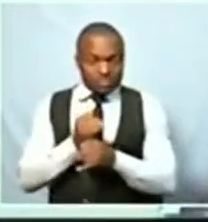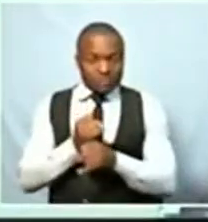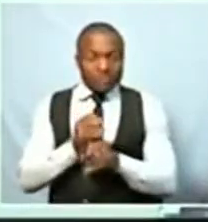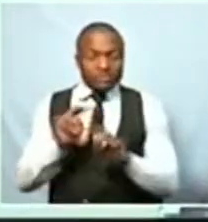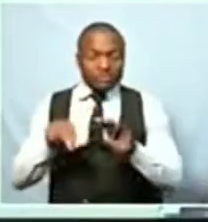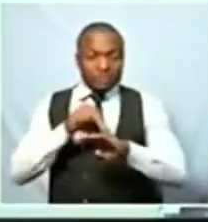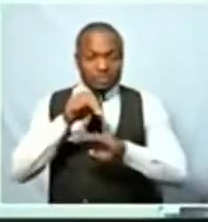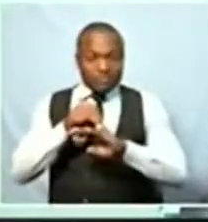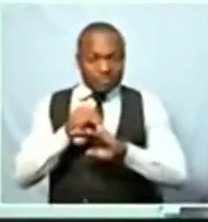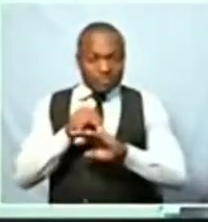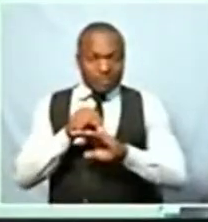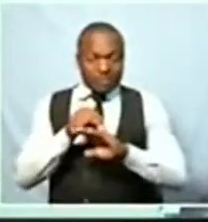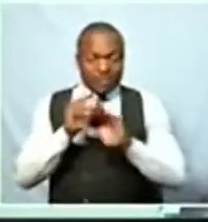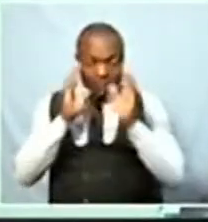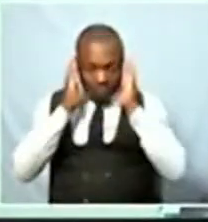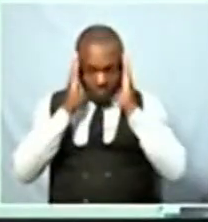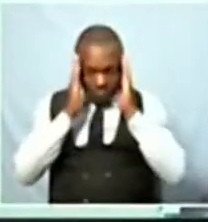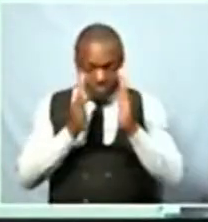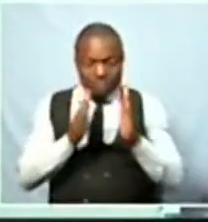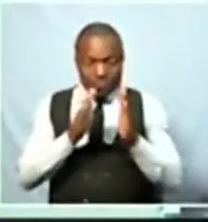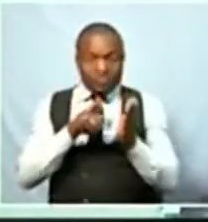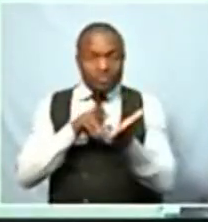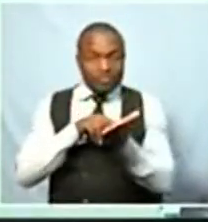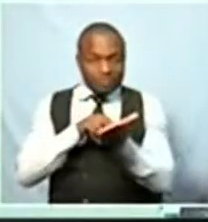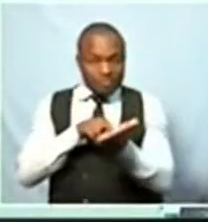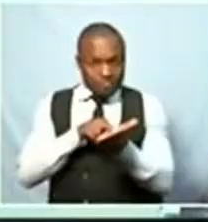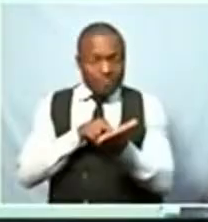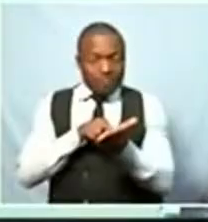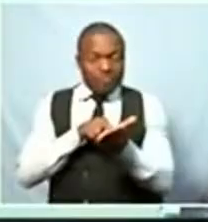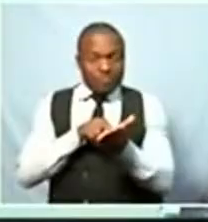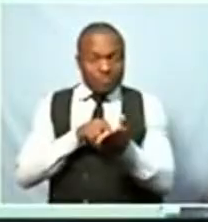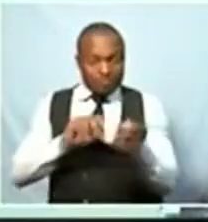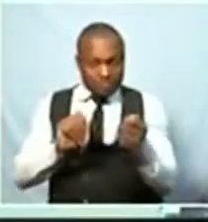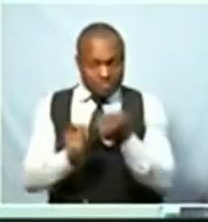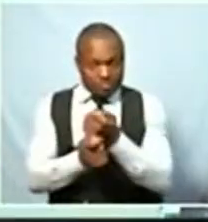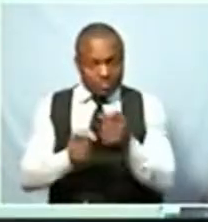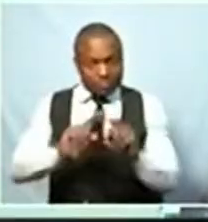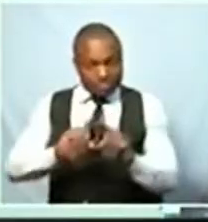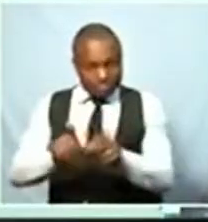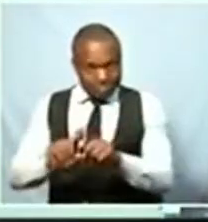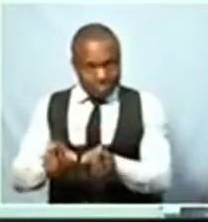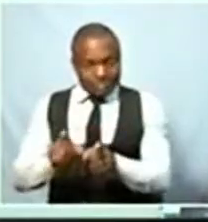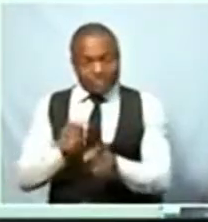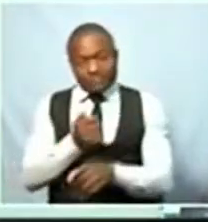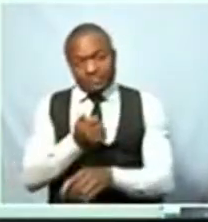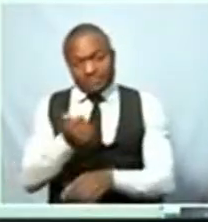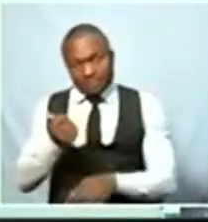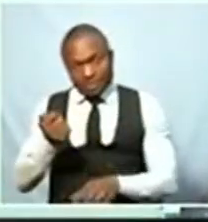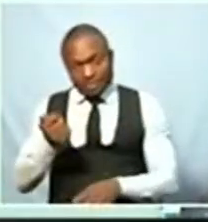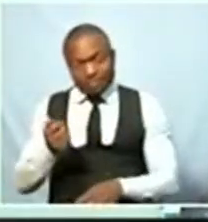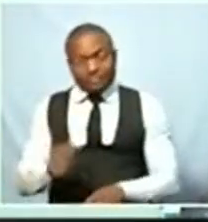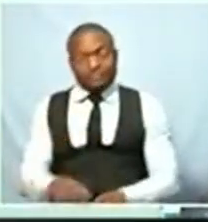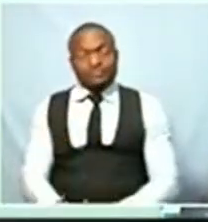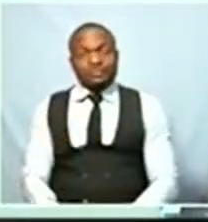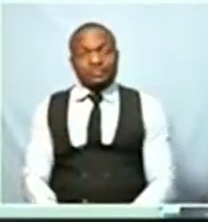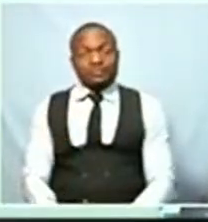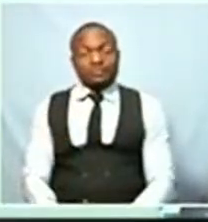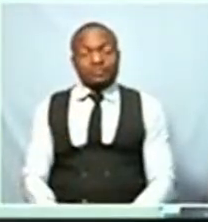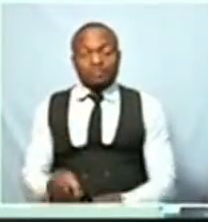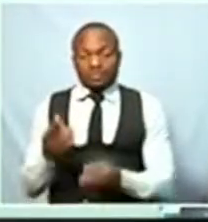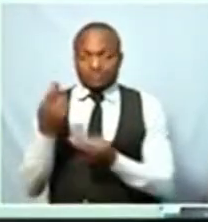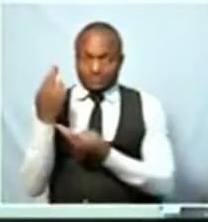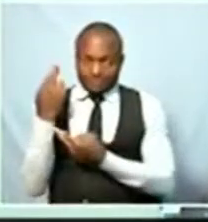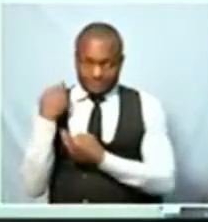commitments, and then recommendations for variations, if any. Chair, the mandate